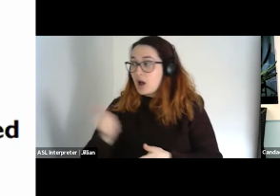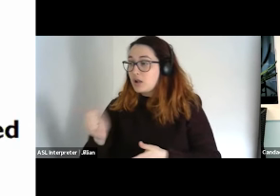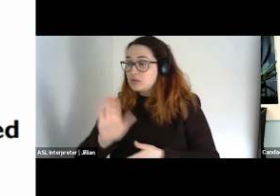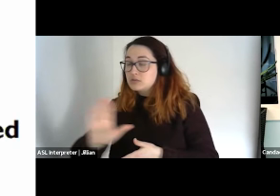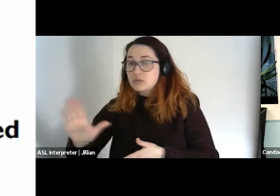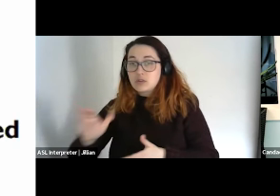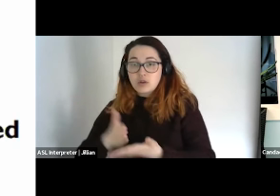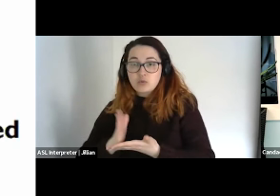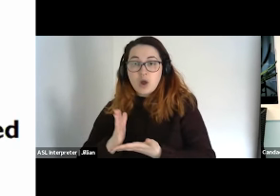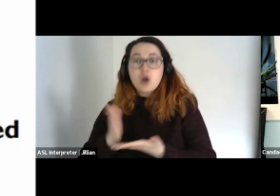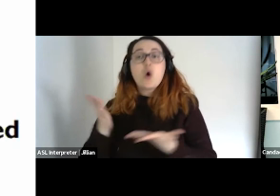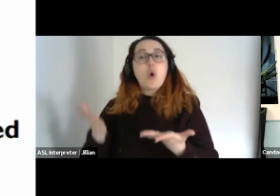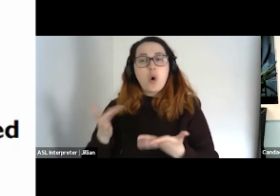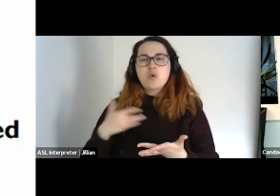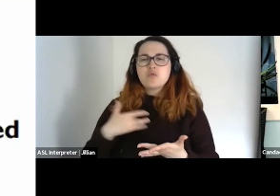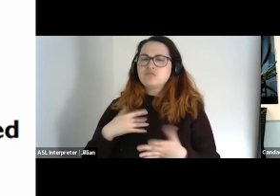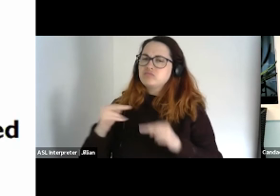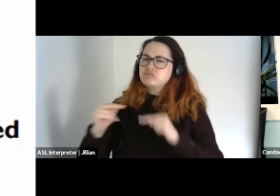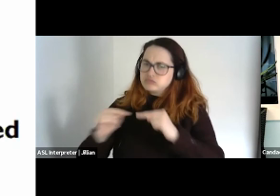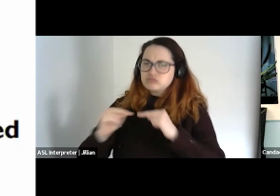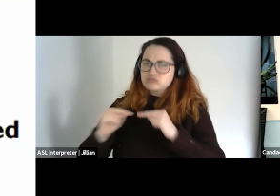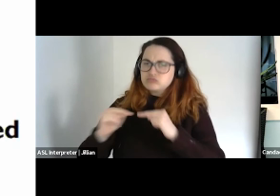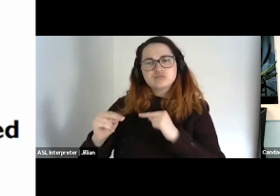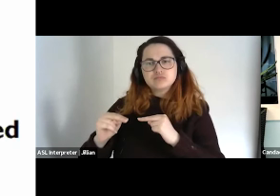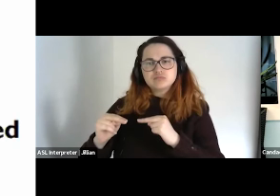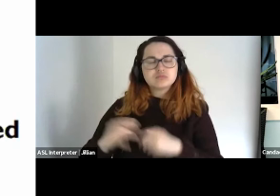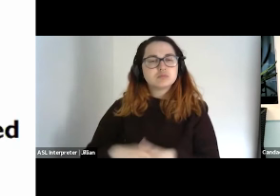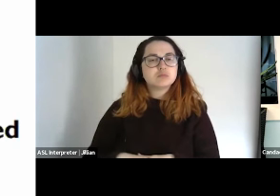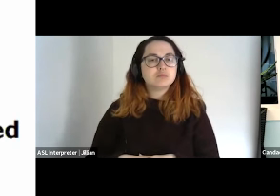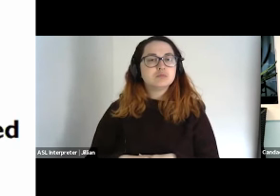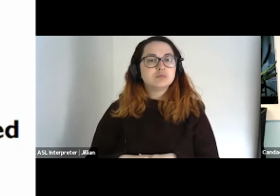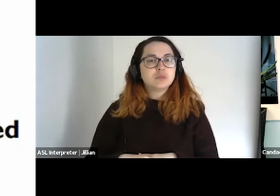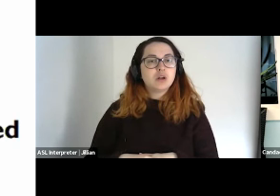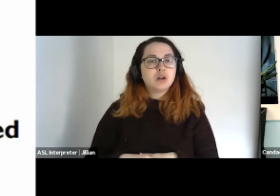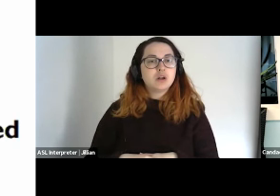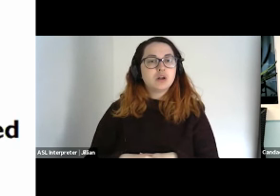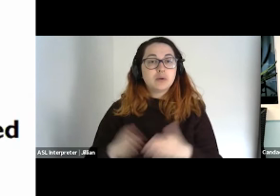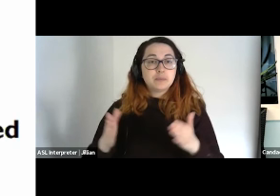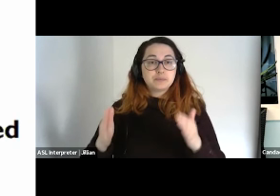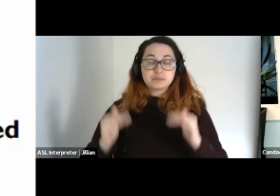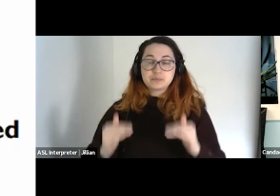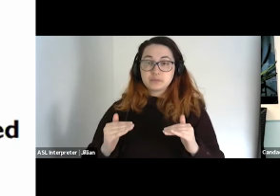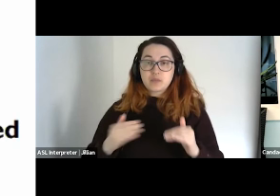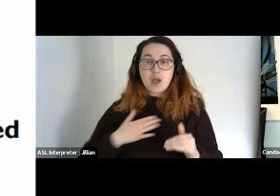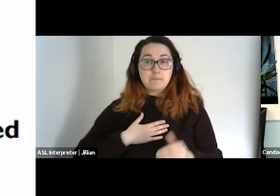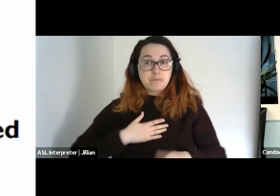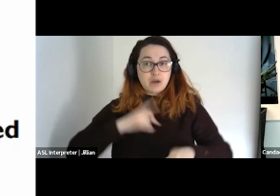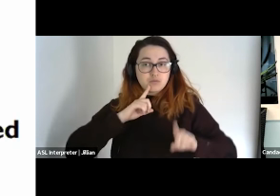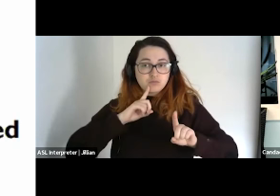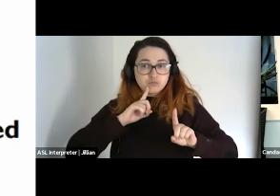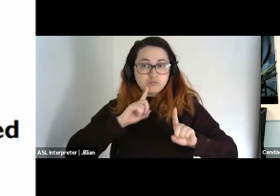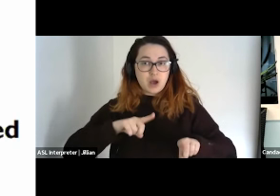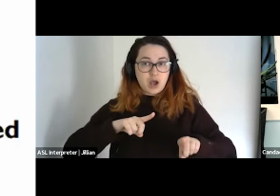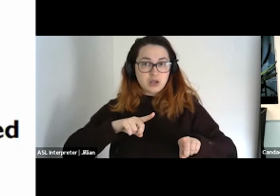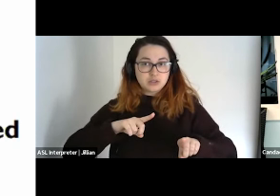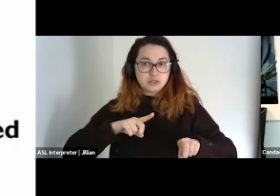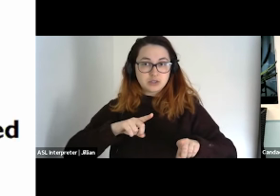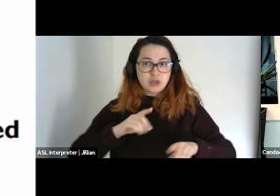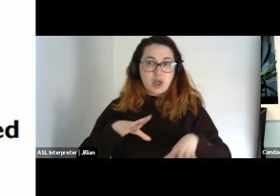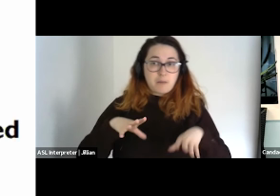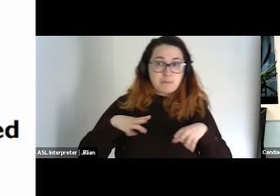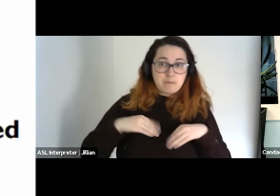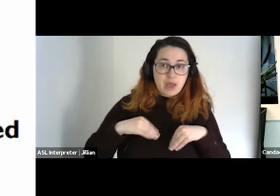we're negotiating? Okay, am I thinking very assertive? Did I respond then in a passive, assertive, or aggressive way? So sometimes your